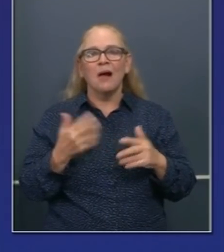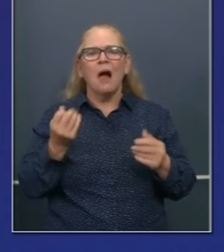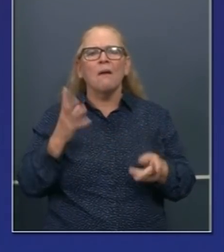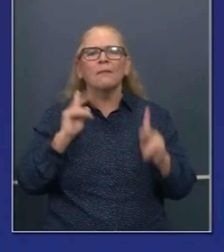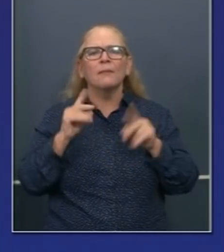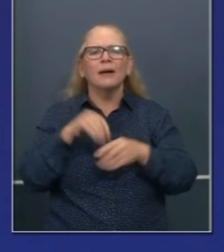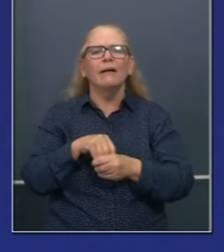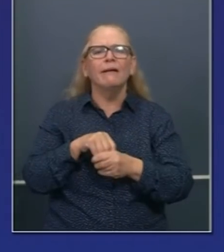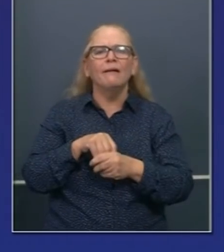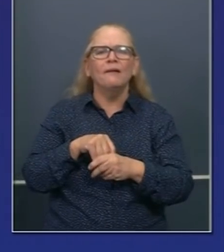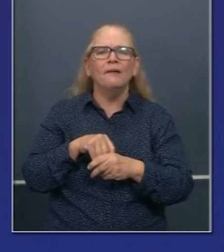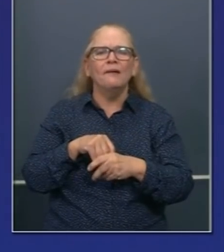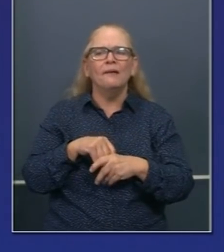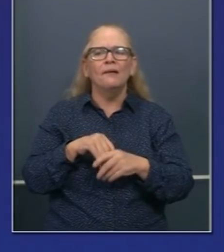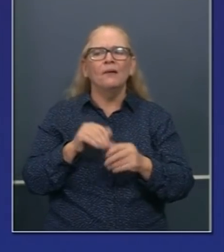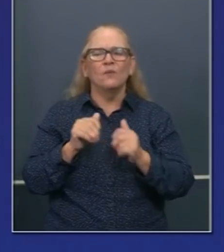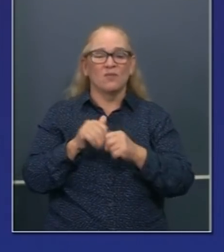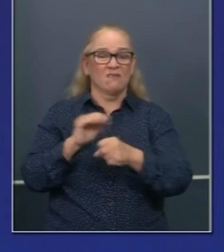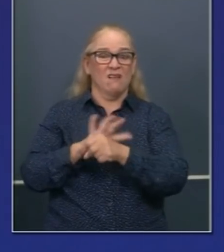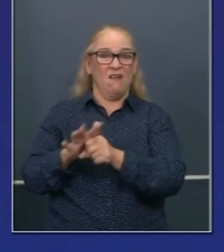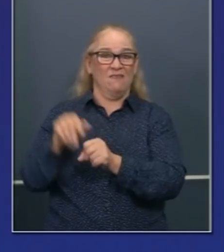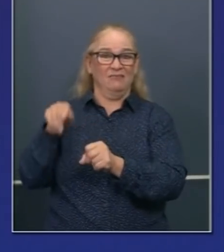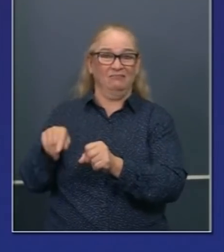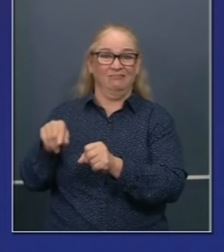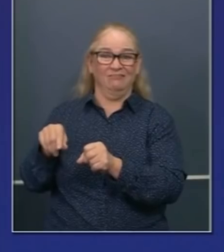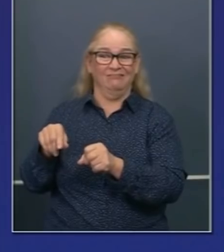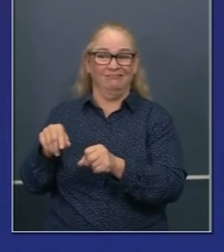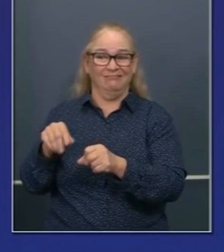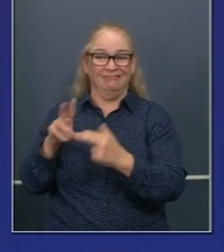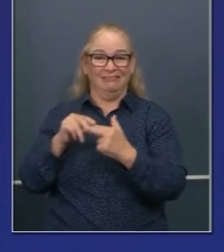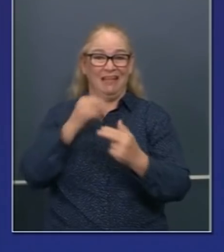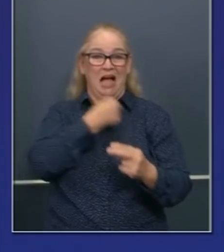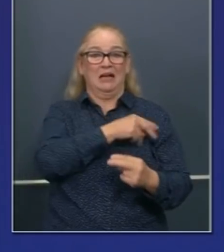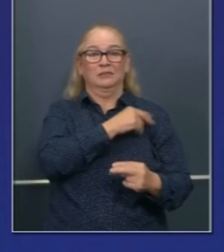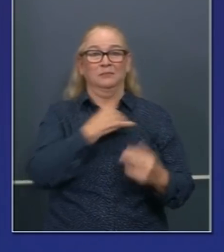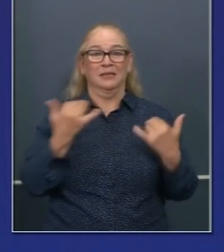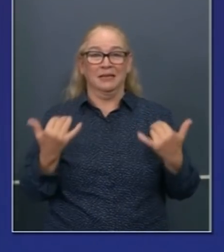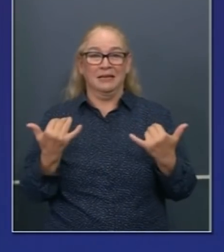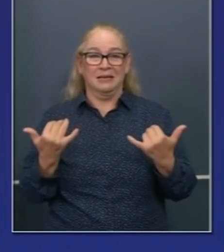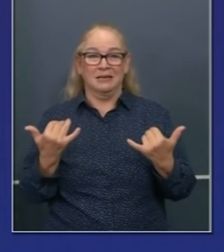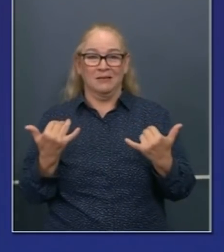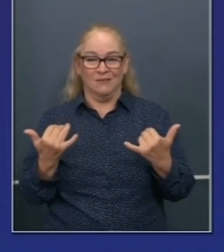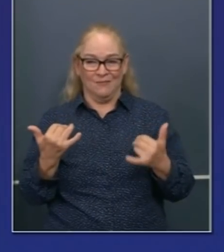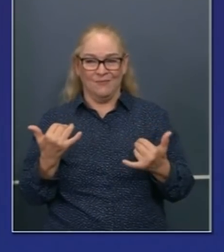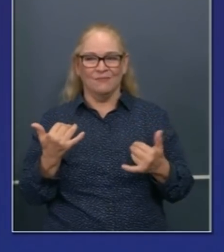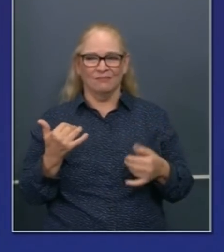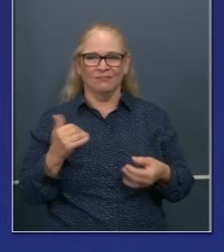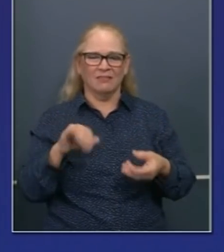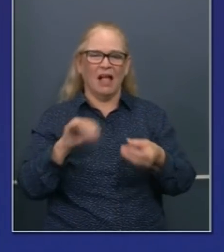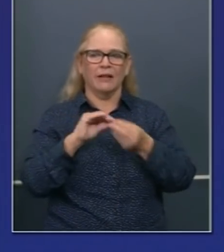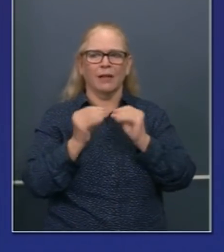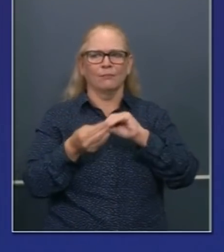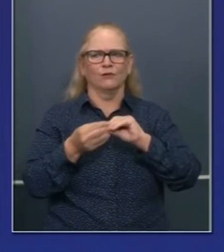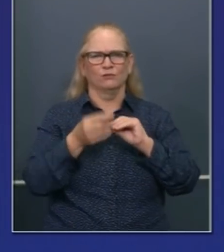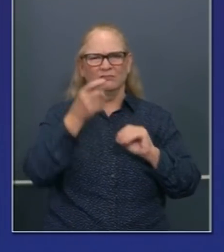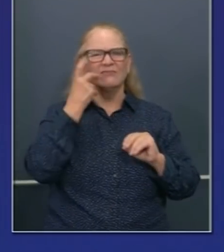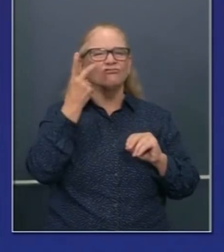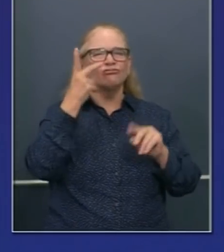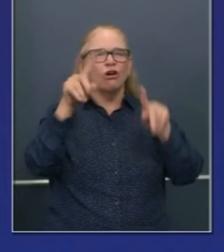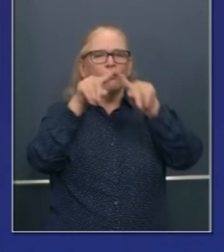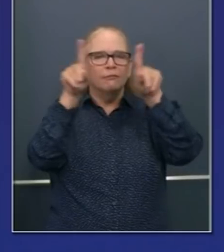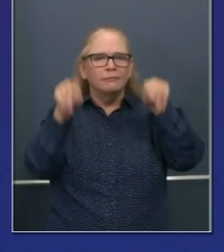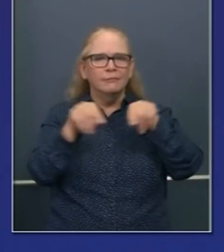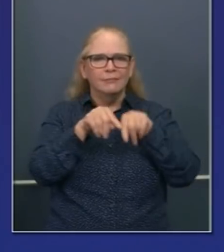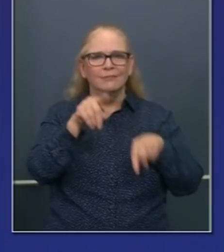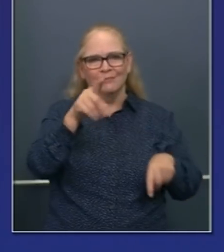state. 9, 8, now down to about 7% of the capacity. As it relates to ICU admissions, you see a similar